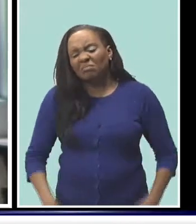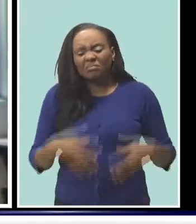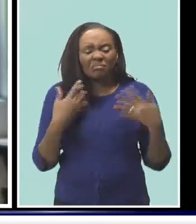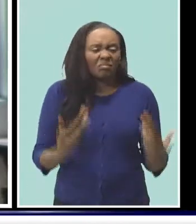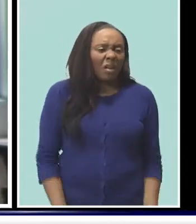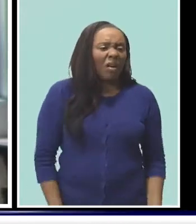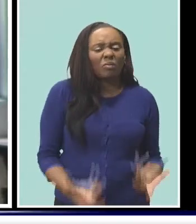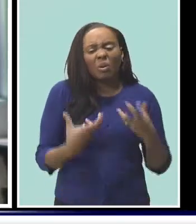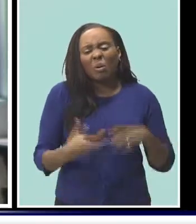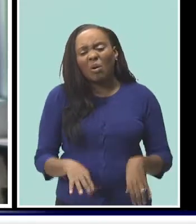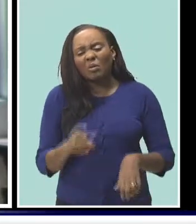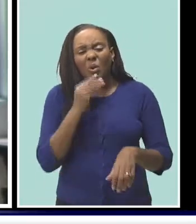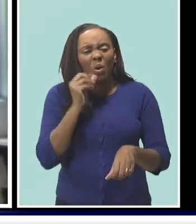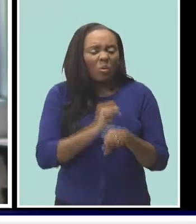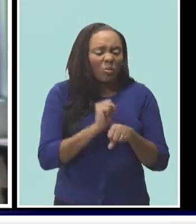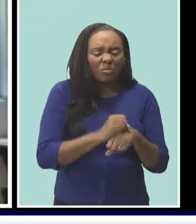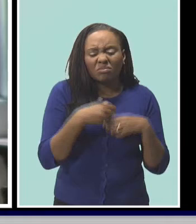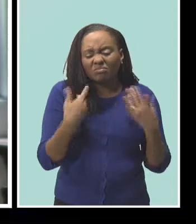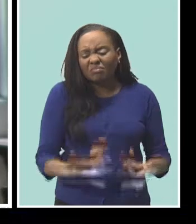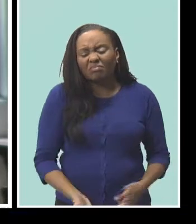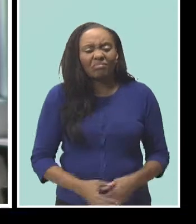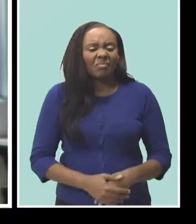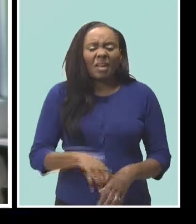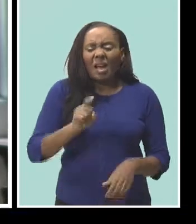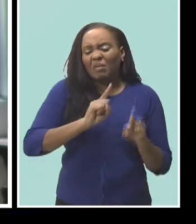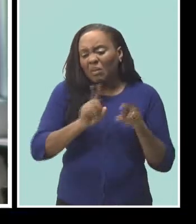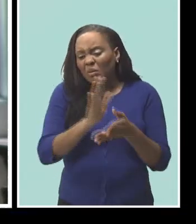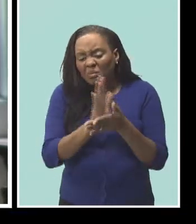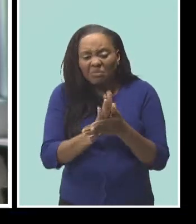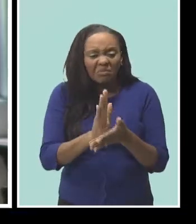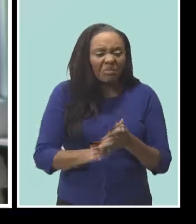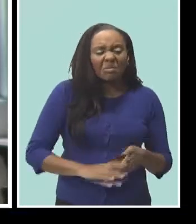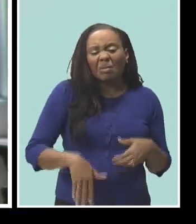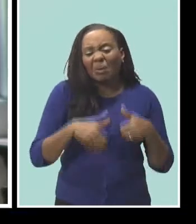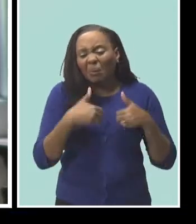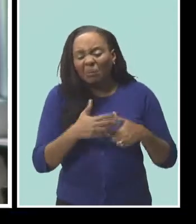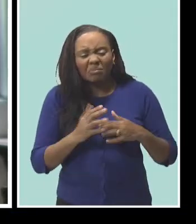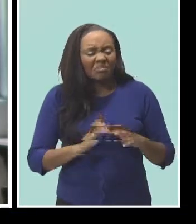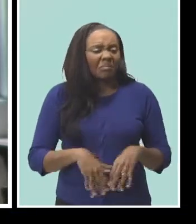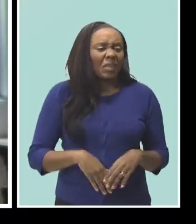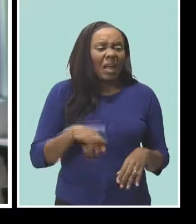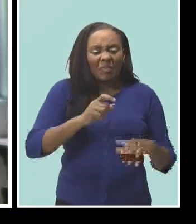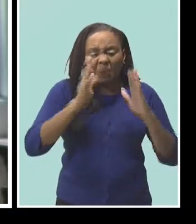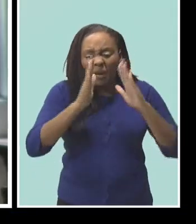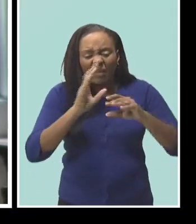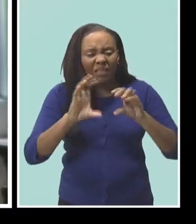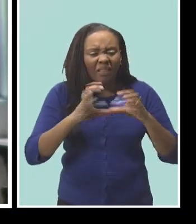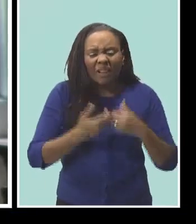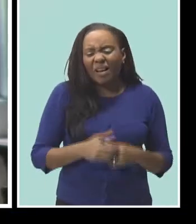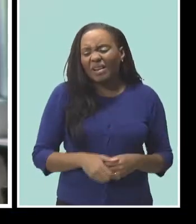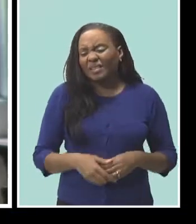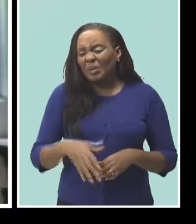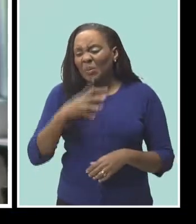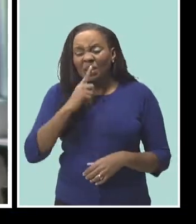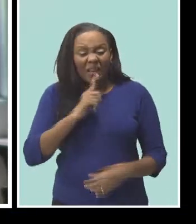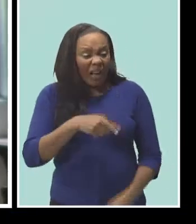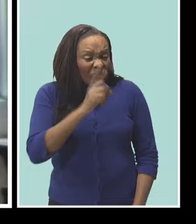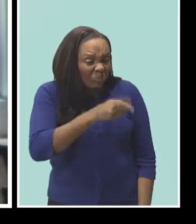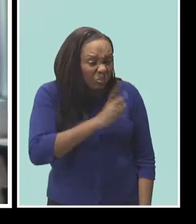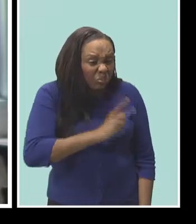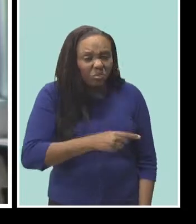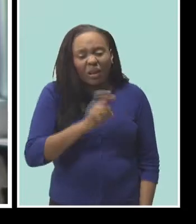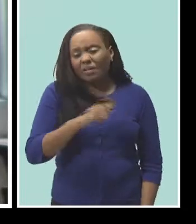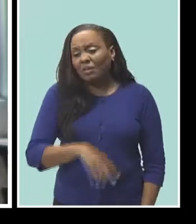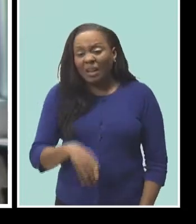do the work. You get to school in the sense you go to and do the work, and you pay attention and you read, and something make you eat what you don't